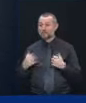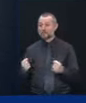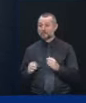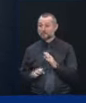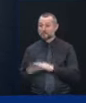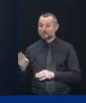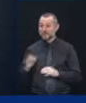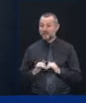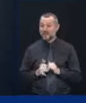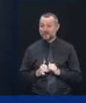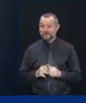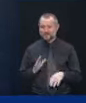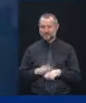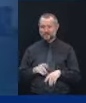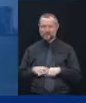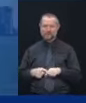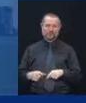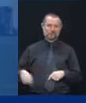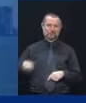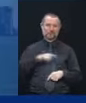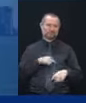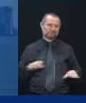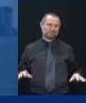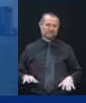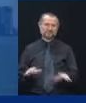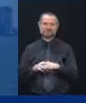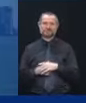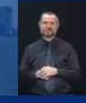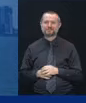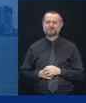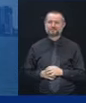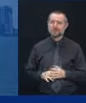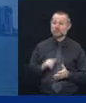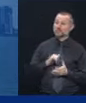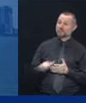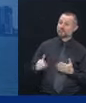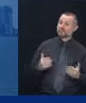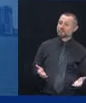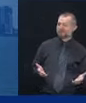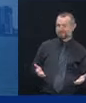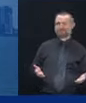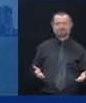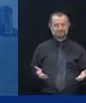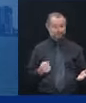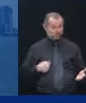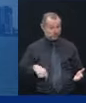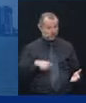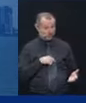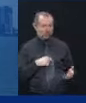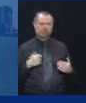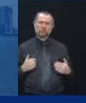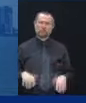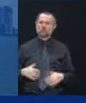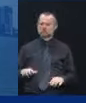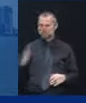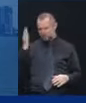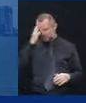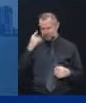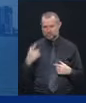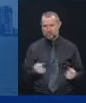It depends on what we do. And in New York, we are very good at the doing because we are New